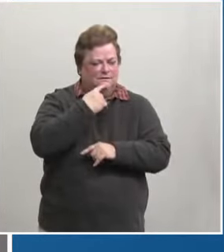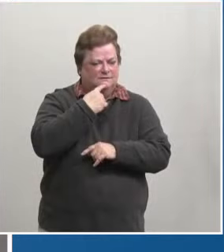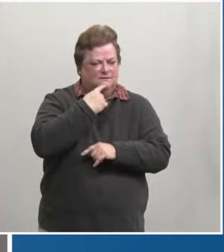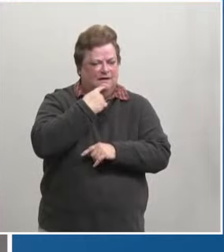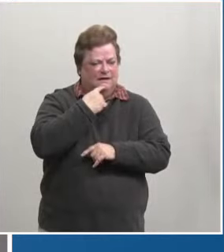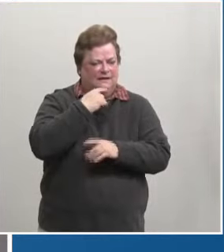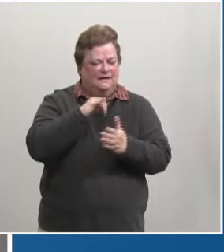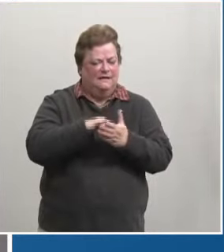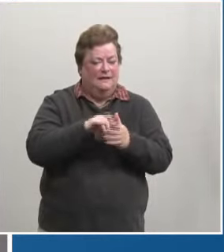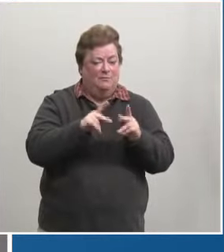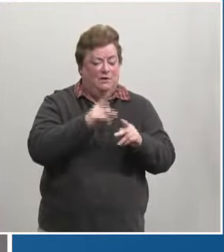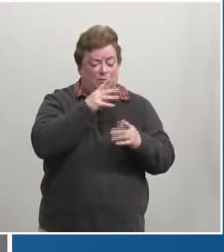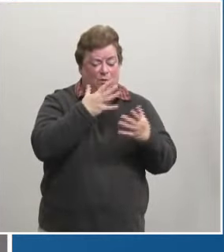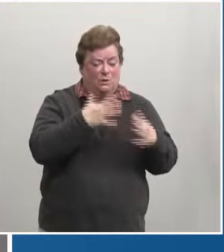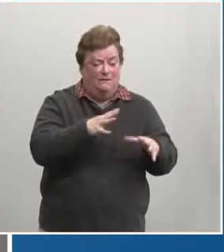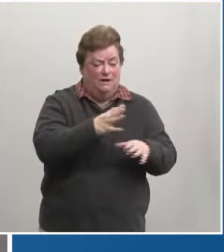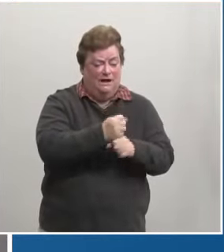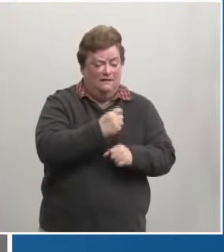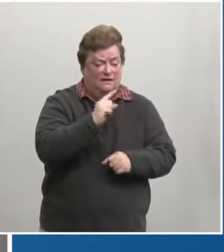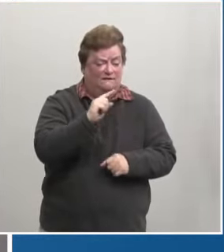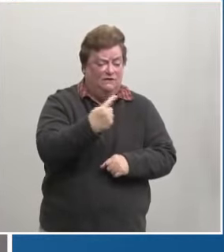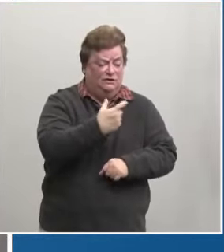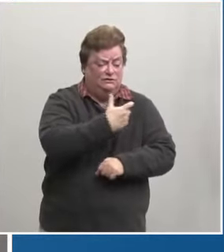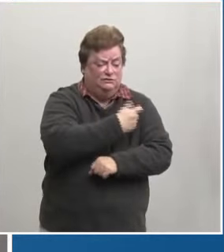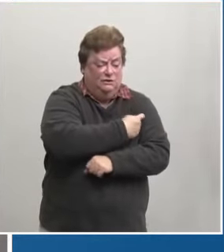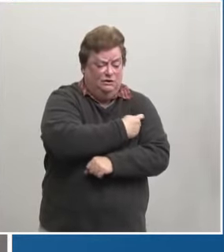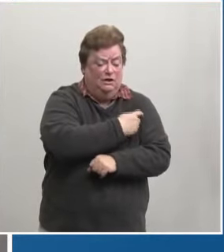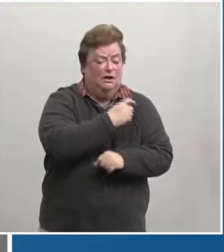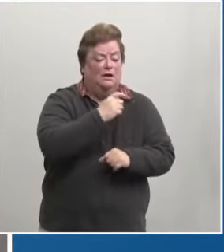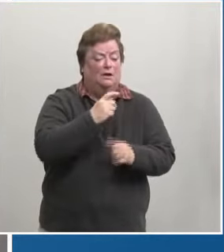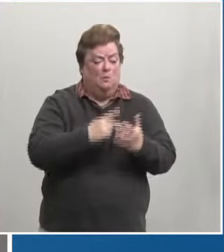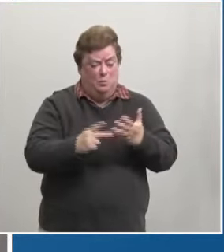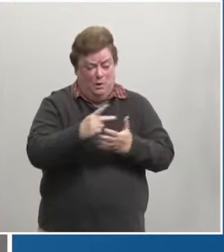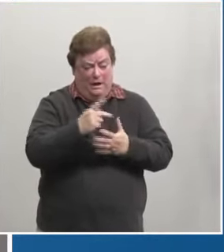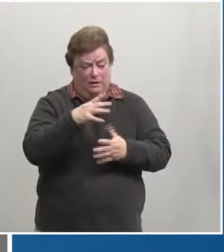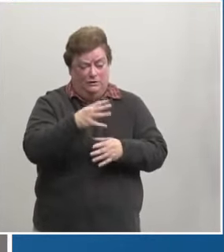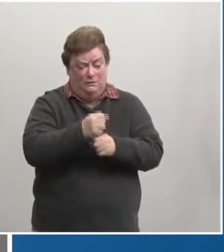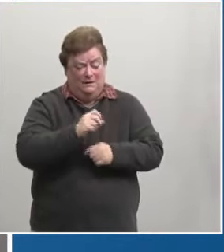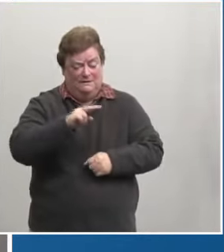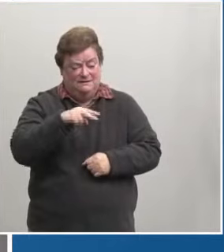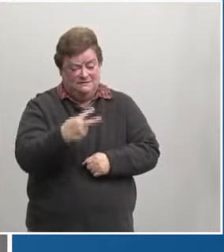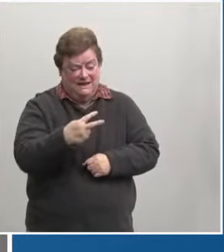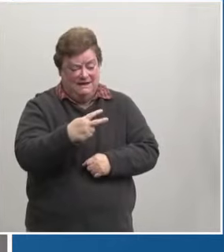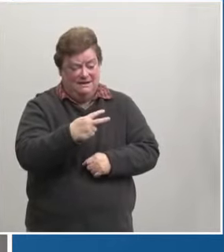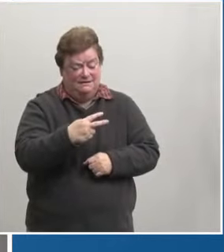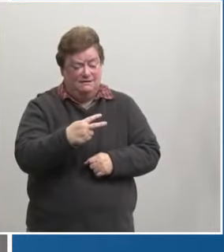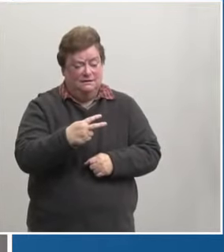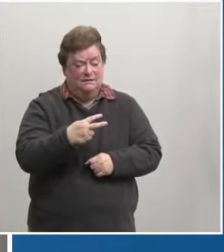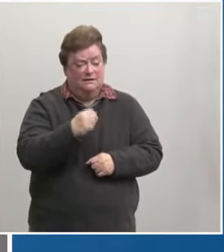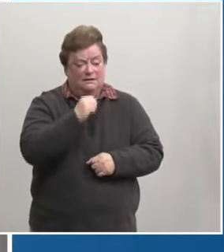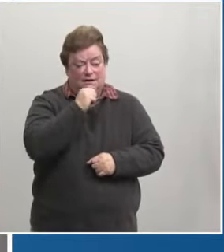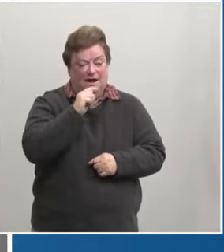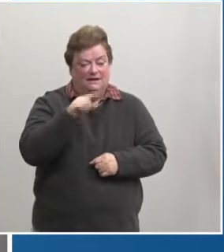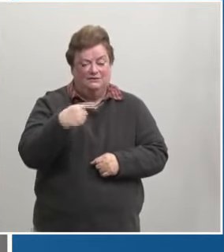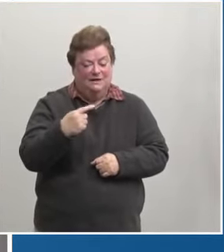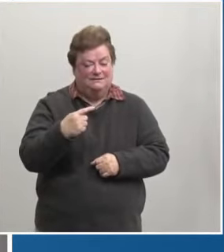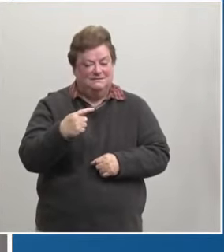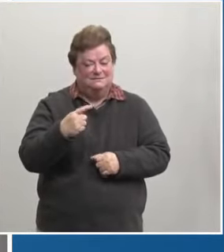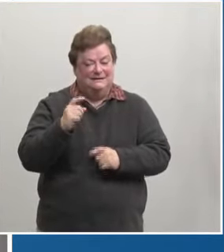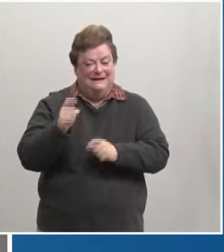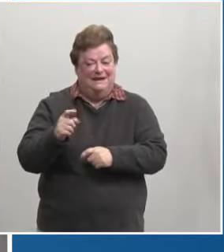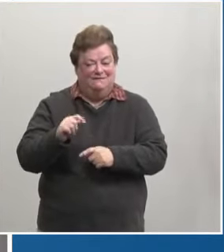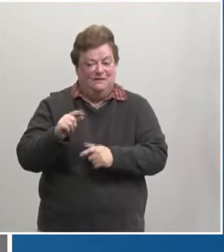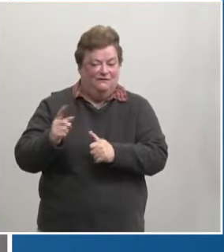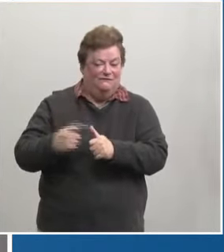the first dose should be the priority to get the second dose and not give someone else a first dose of the